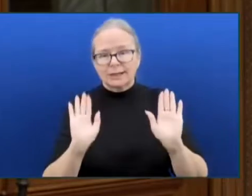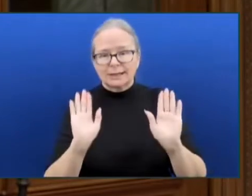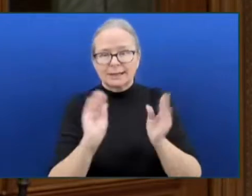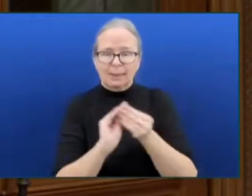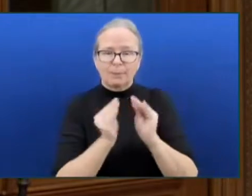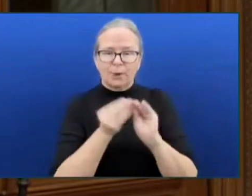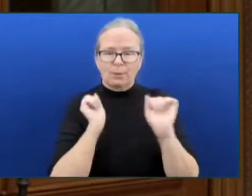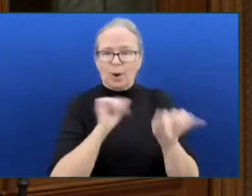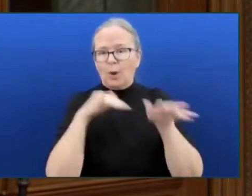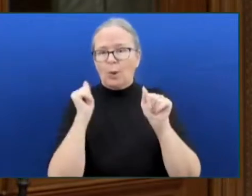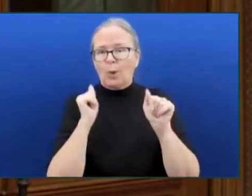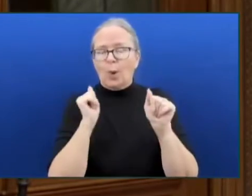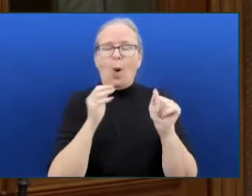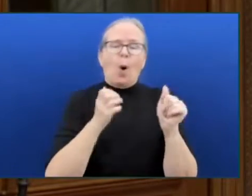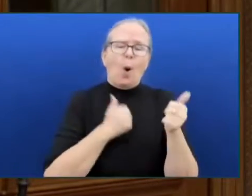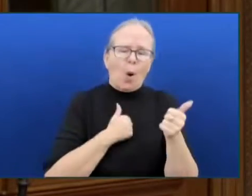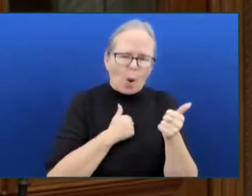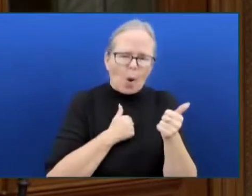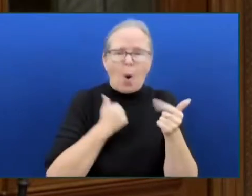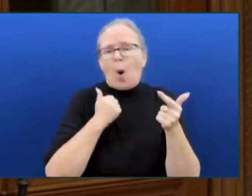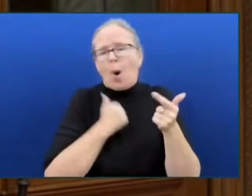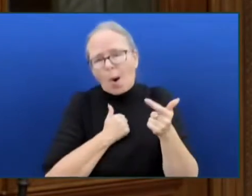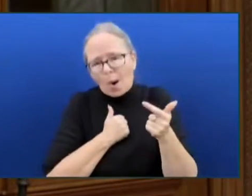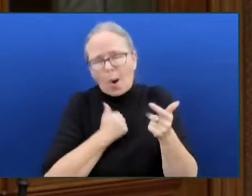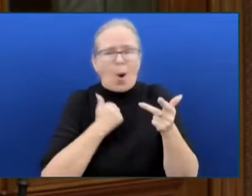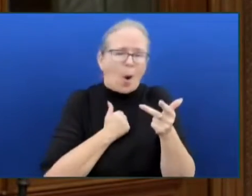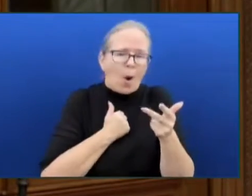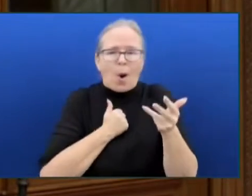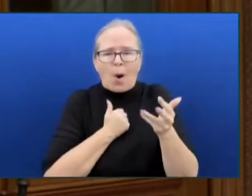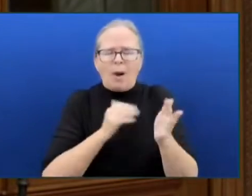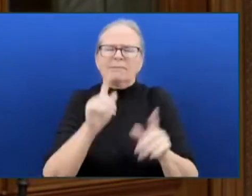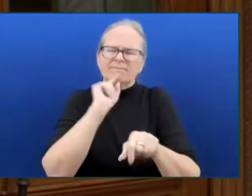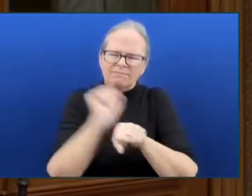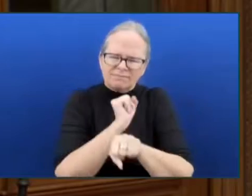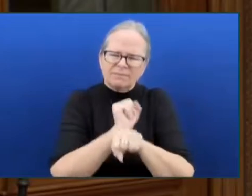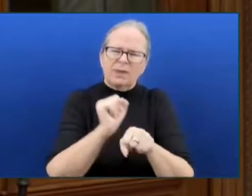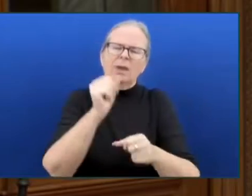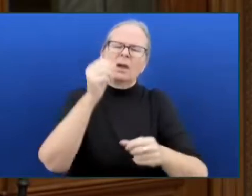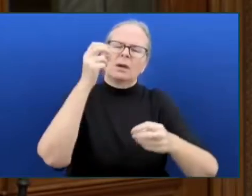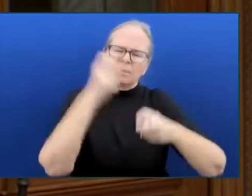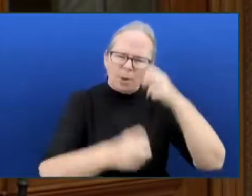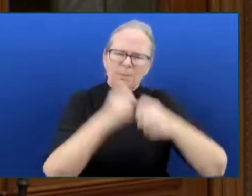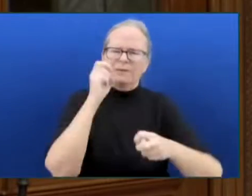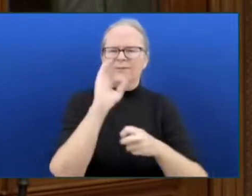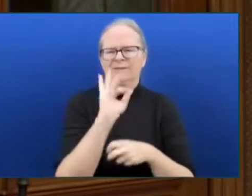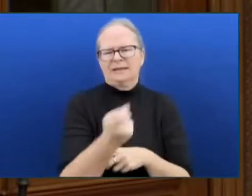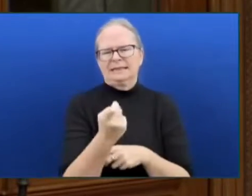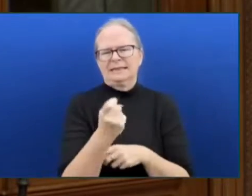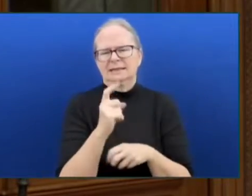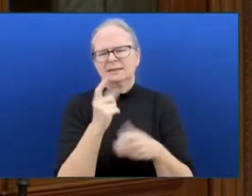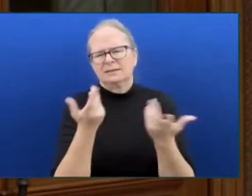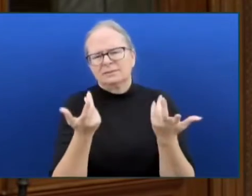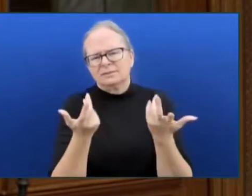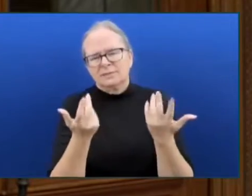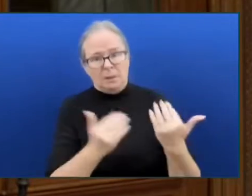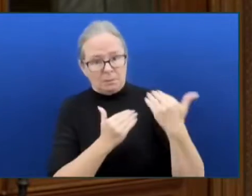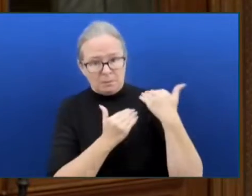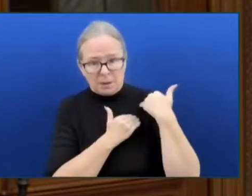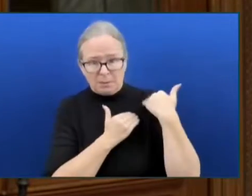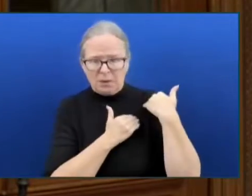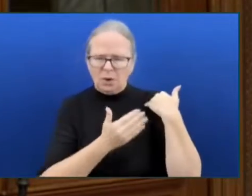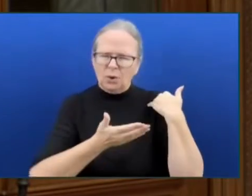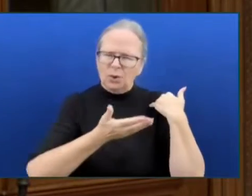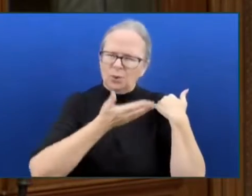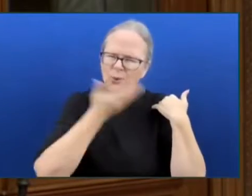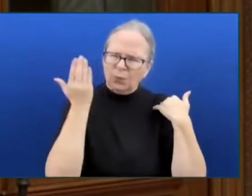of the MCFD? The accountability vacuum at the highest levels in this ministry send a message to everybody else in the system that